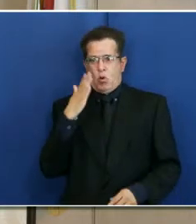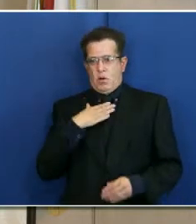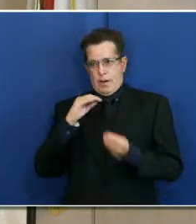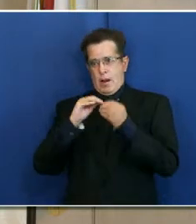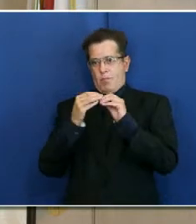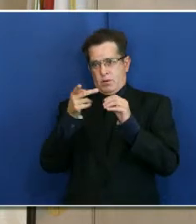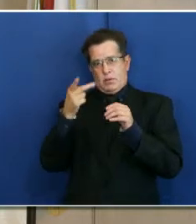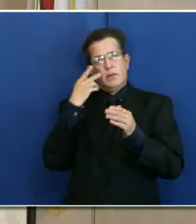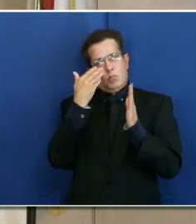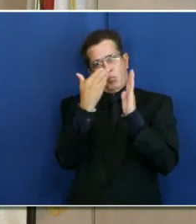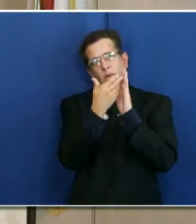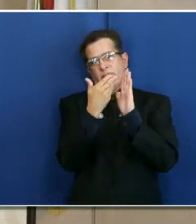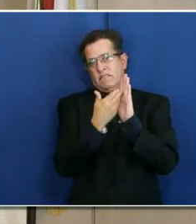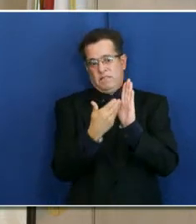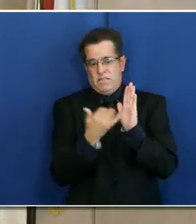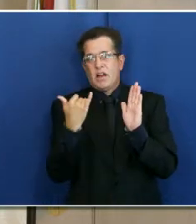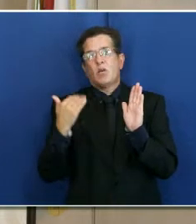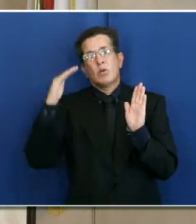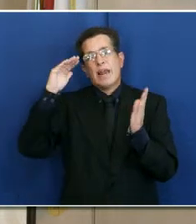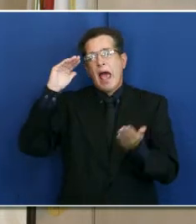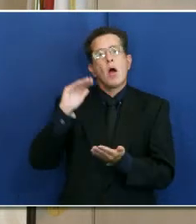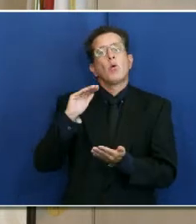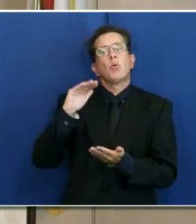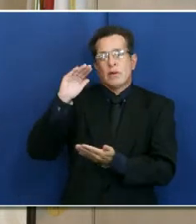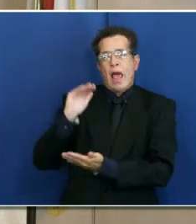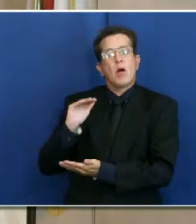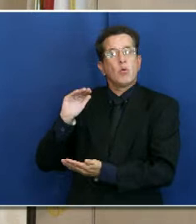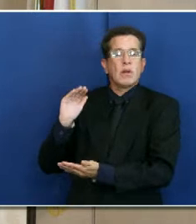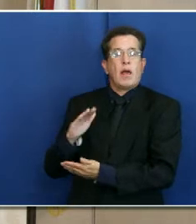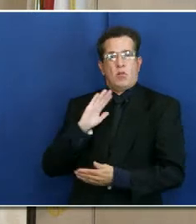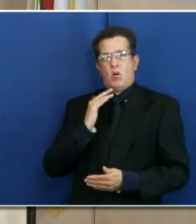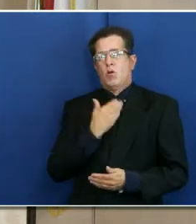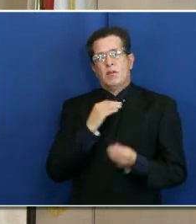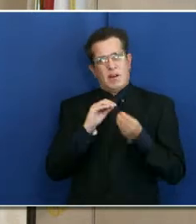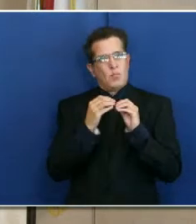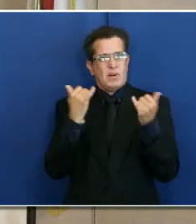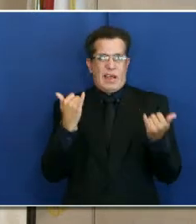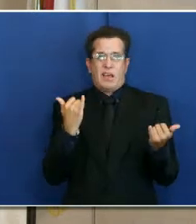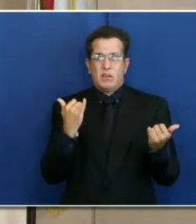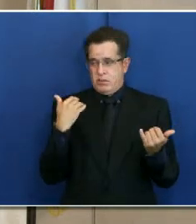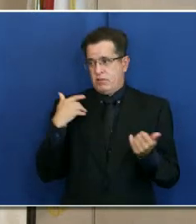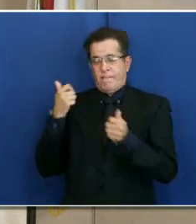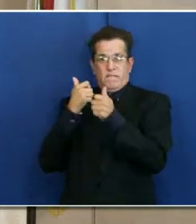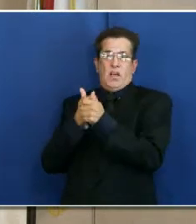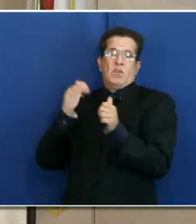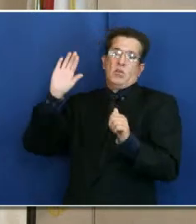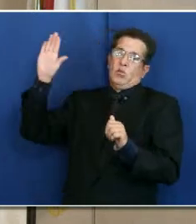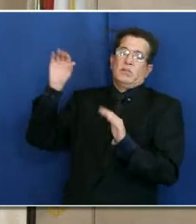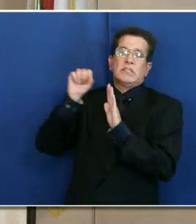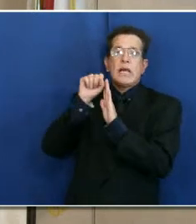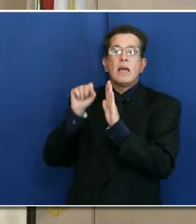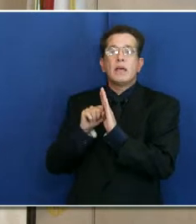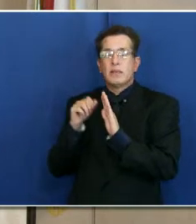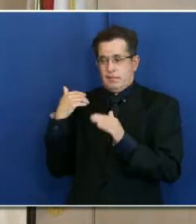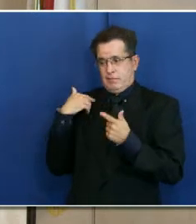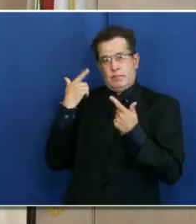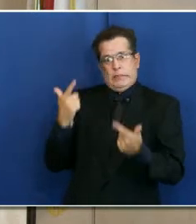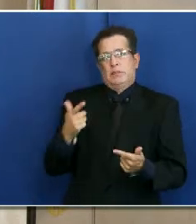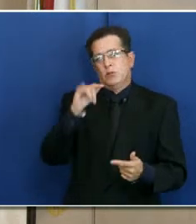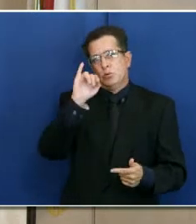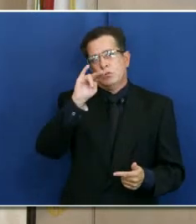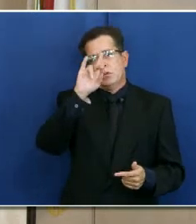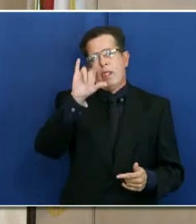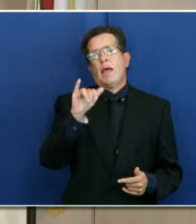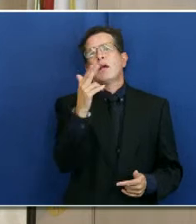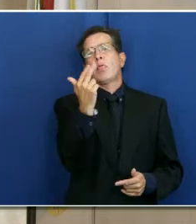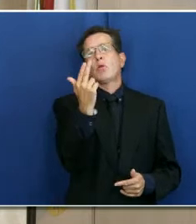daily cases come down after the state imposed restrictions on July